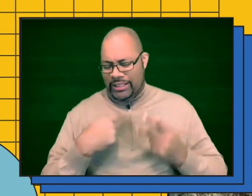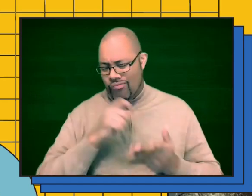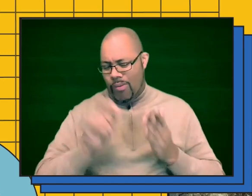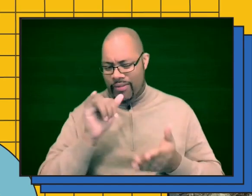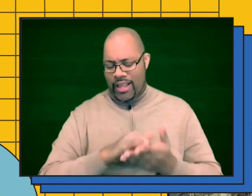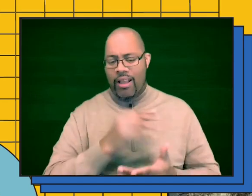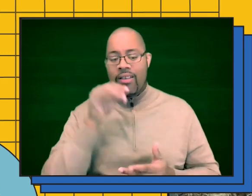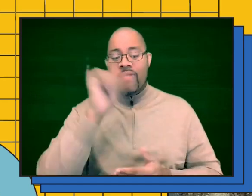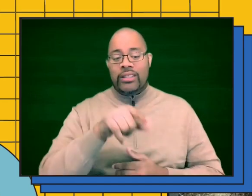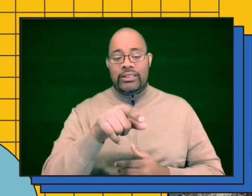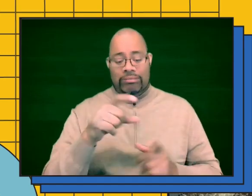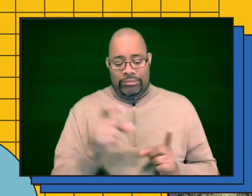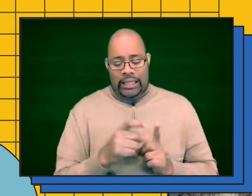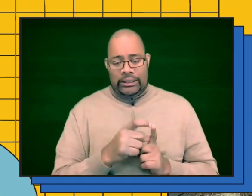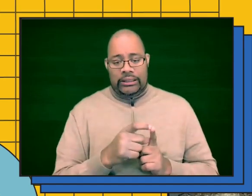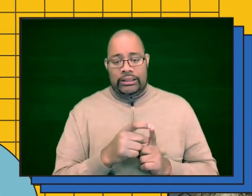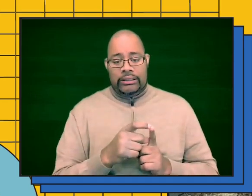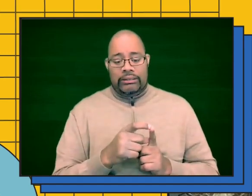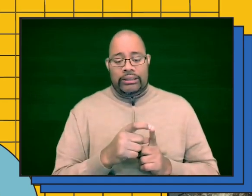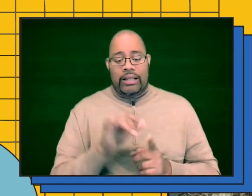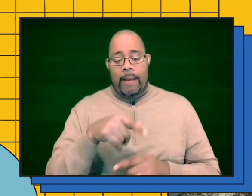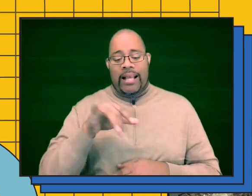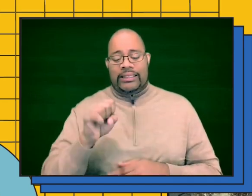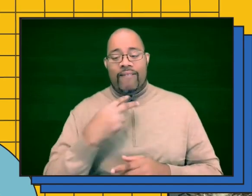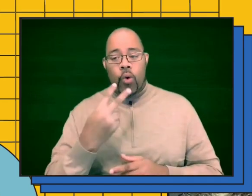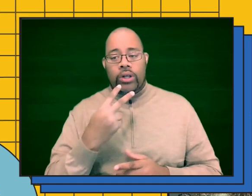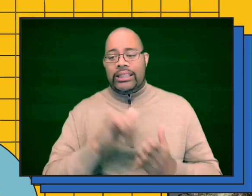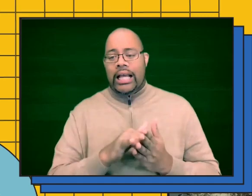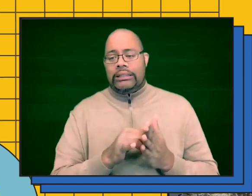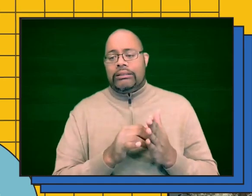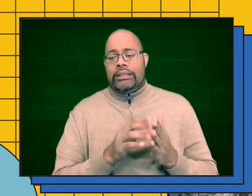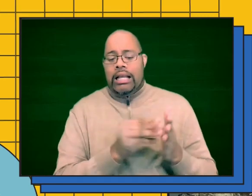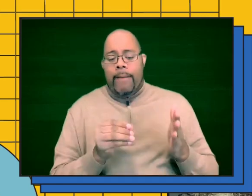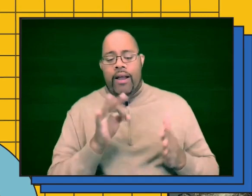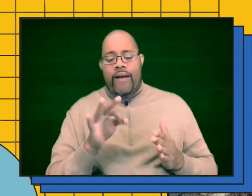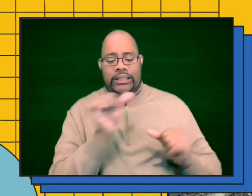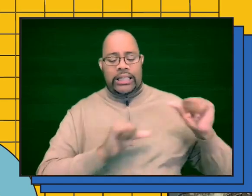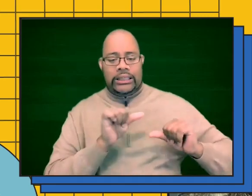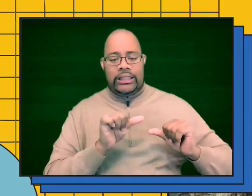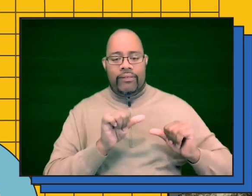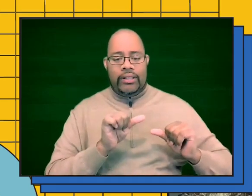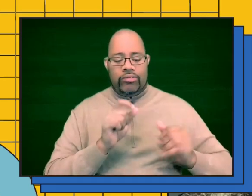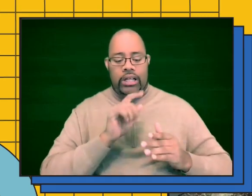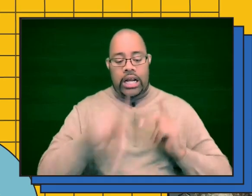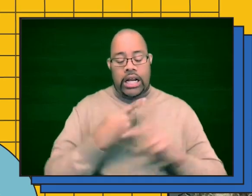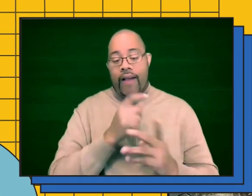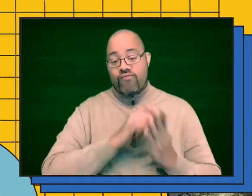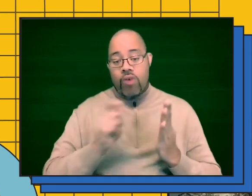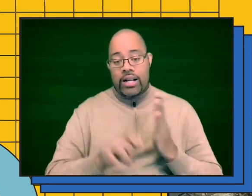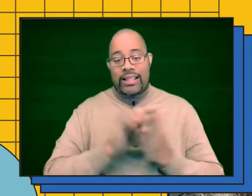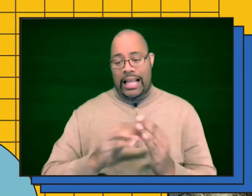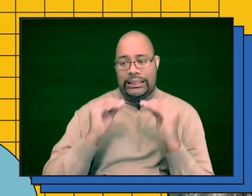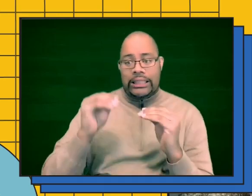that elsewhere, in this text, the passive voice is a major mimicking device of the scientific forms of